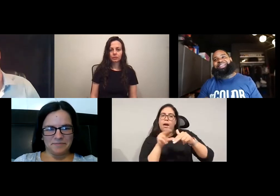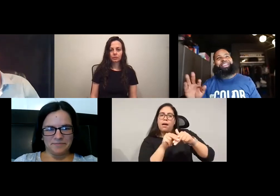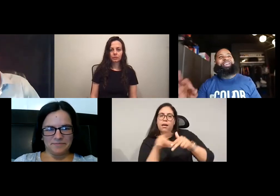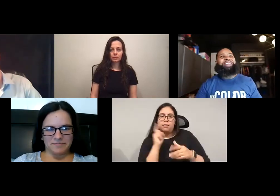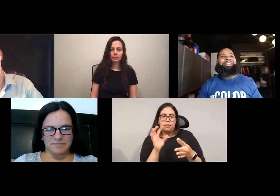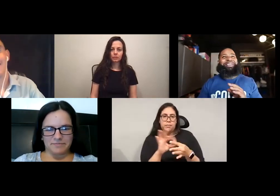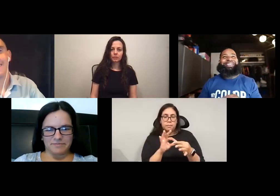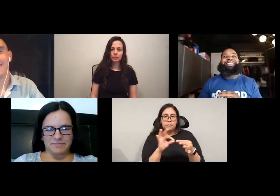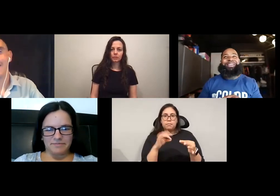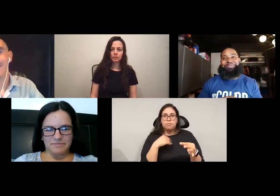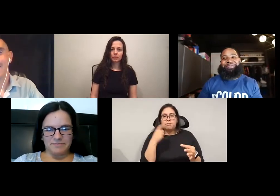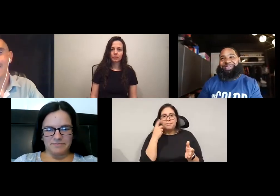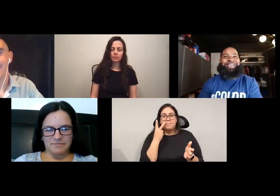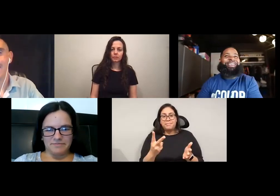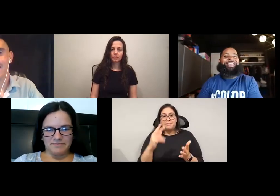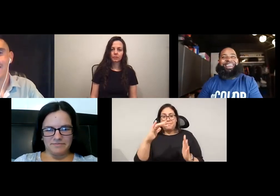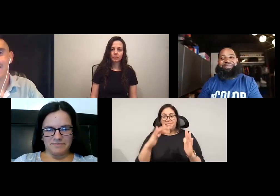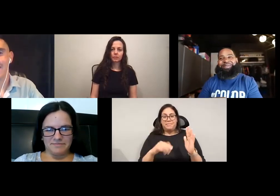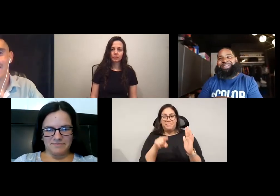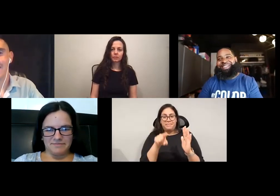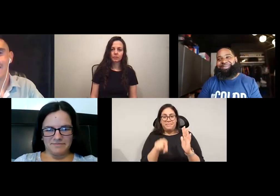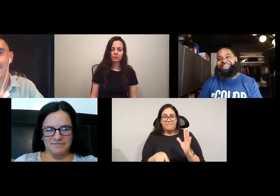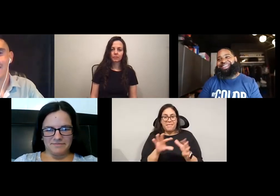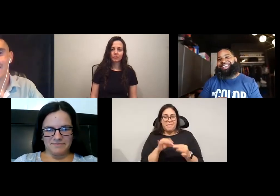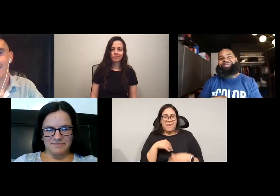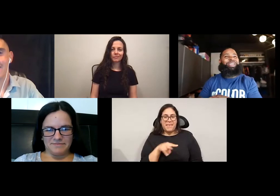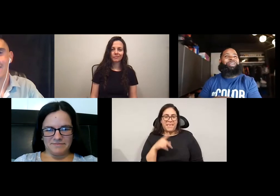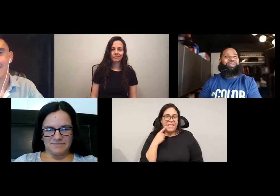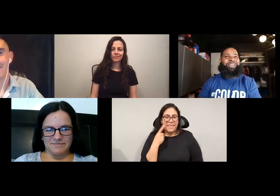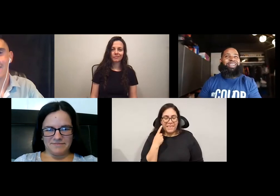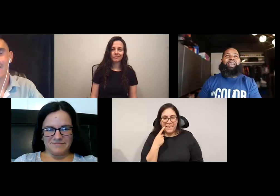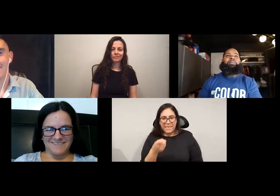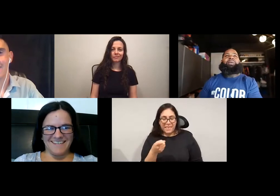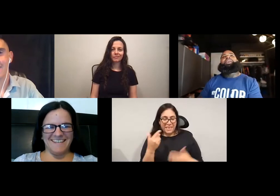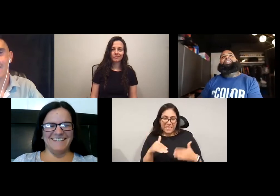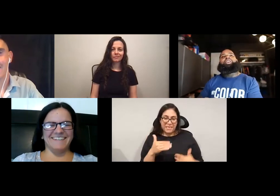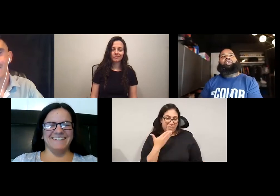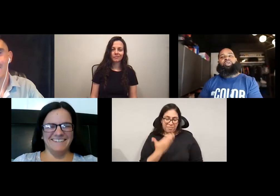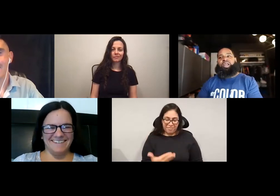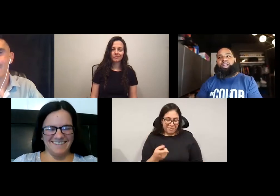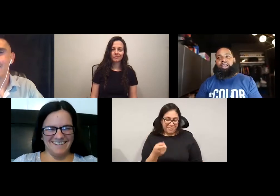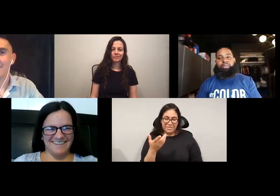I see all the comments. The Olympic comment was, it was gold. But,